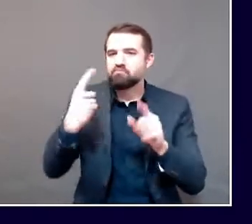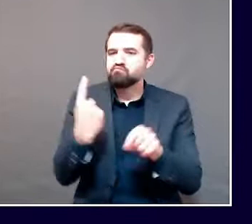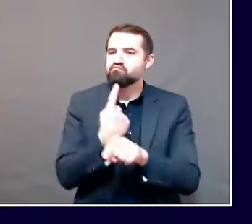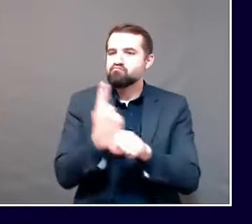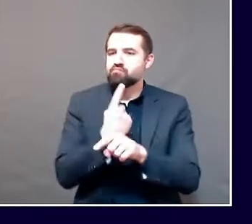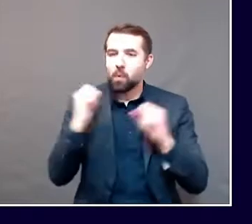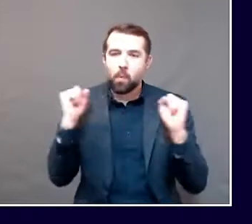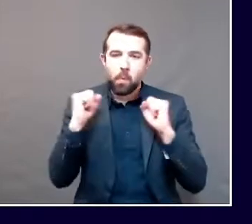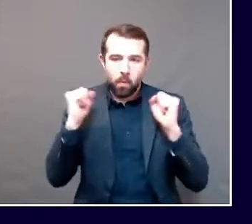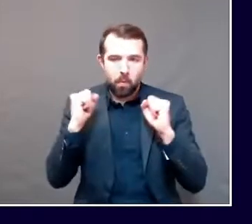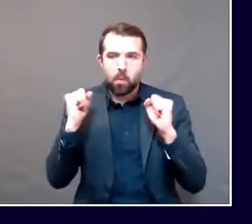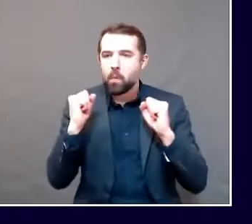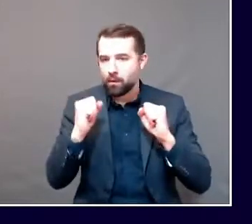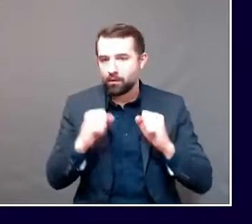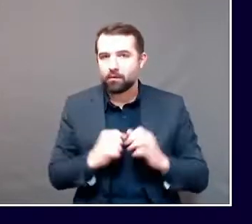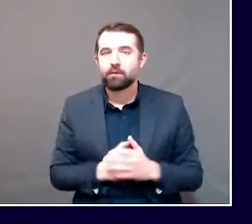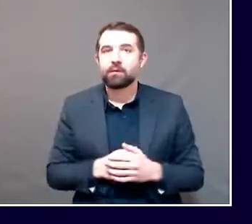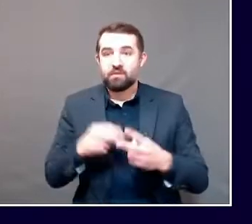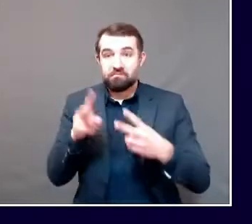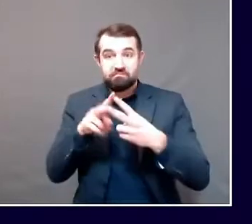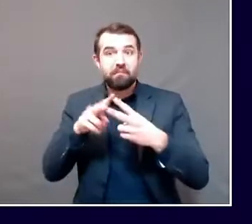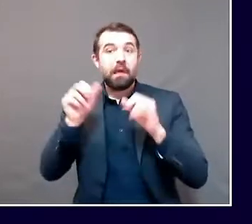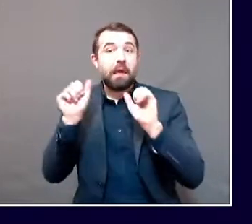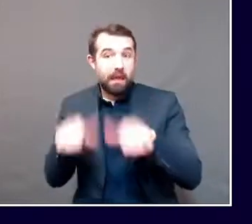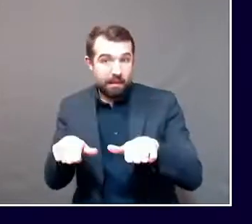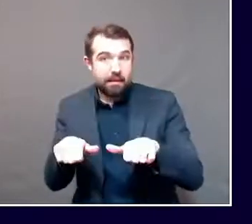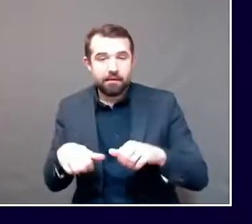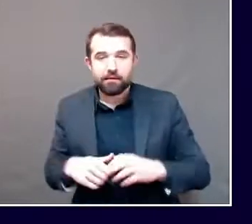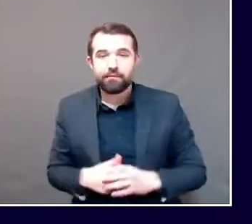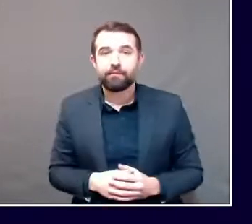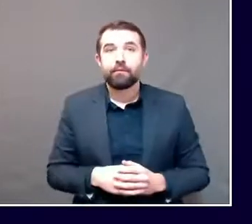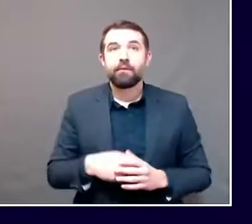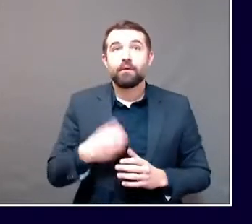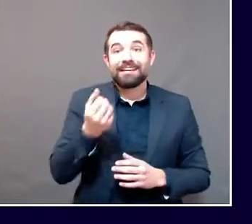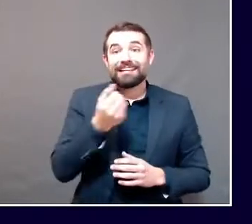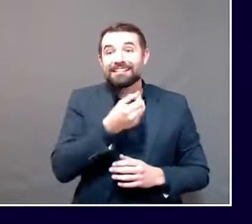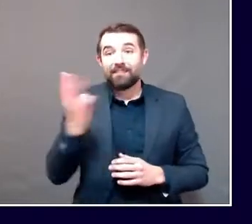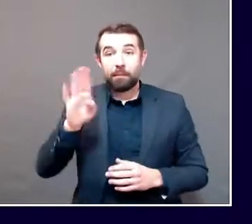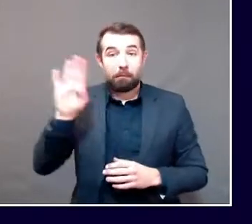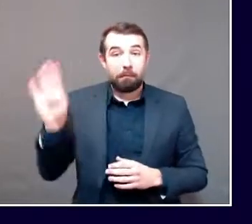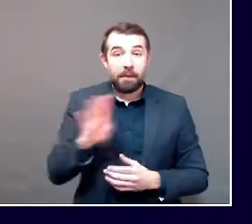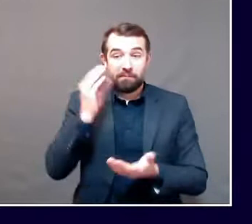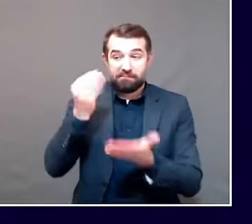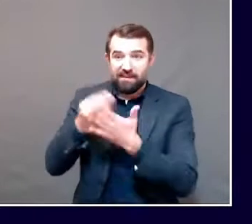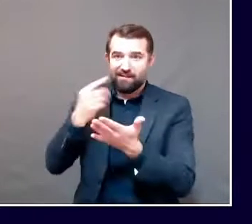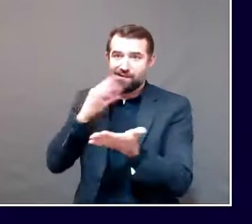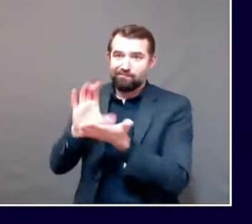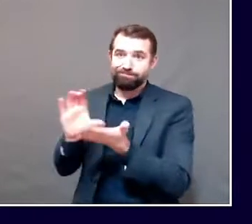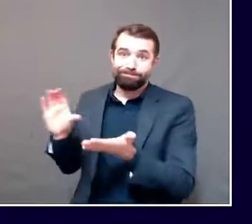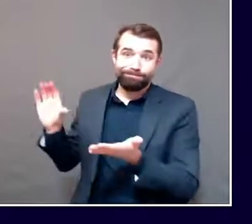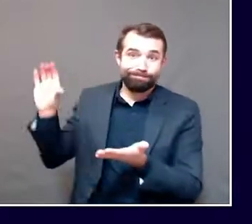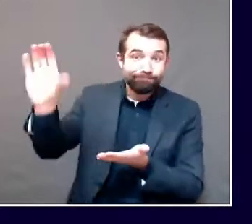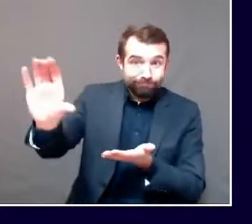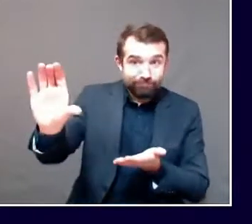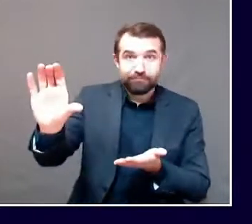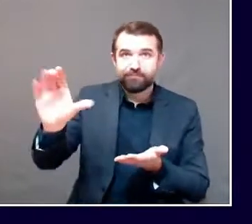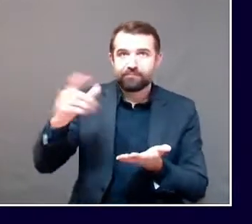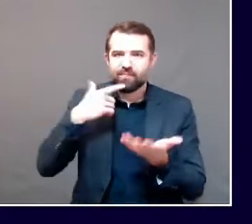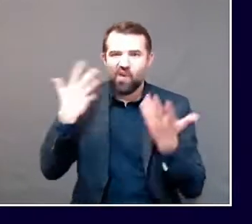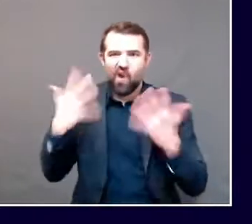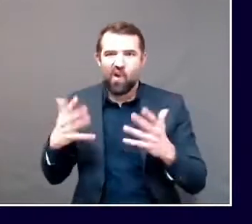billions of dollars in funding to develop their vaccine. And this will probably be one of the vaccines we start hearing